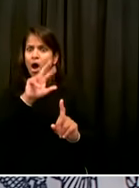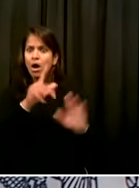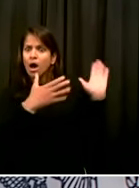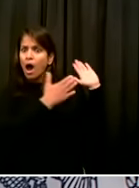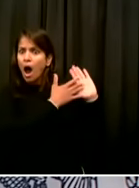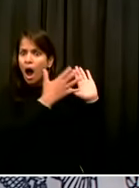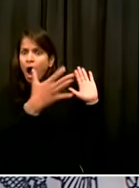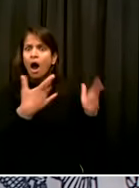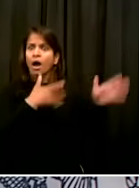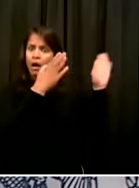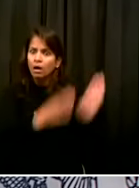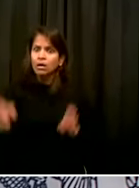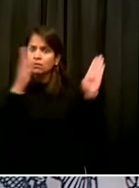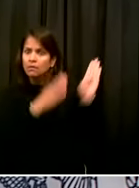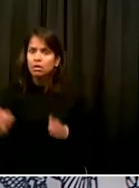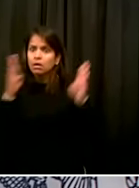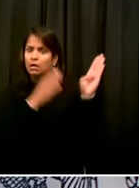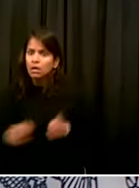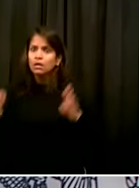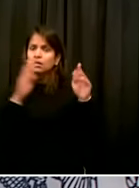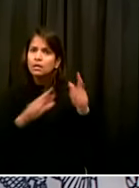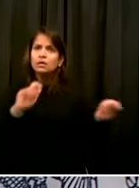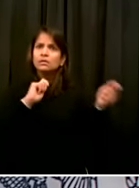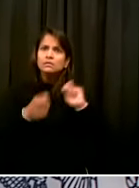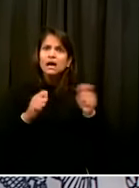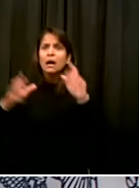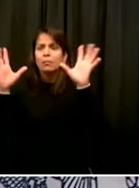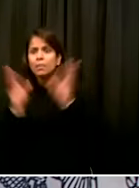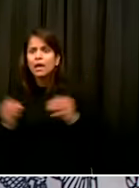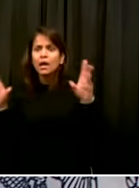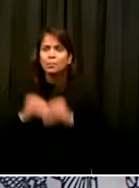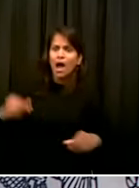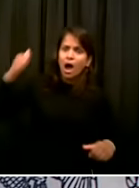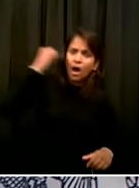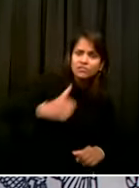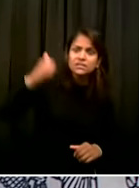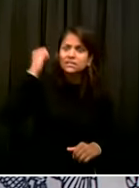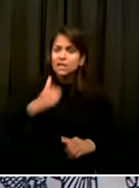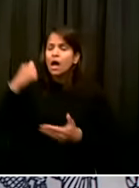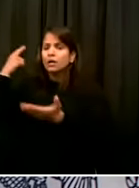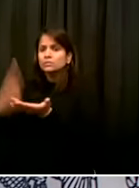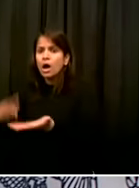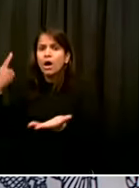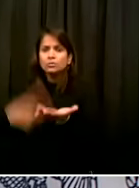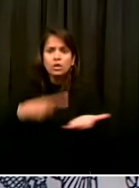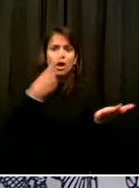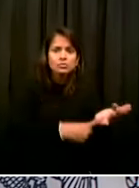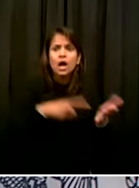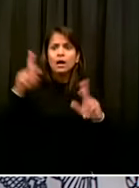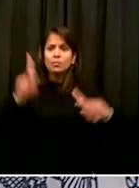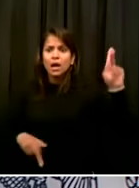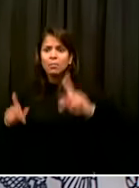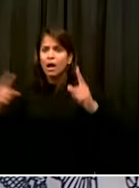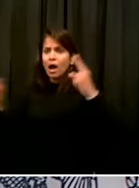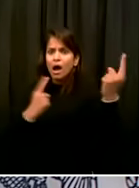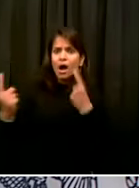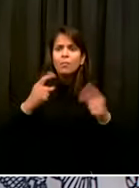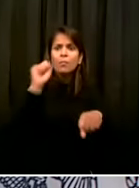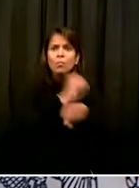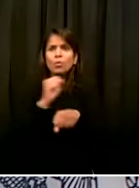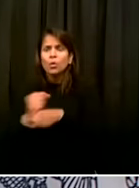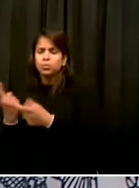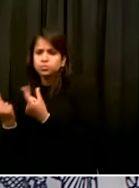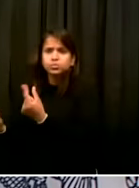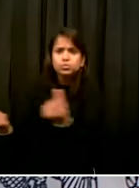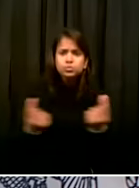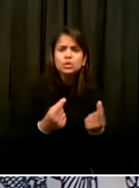sure schools are safe and clean and healthy. One measure layered on top of another on top of another. So when you say each day